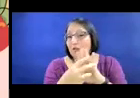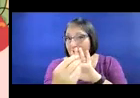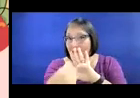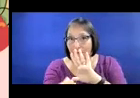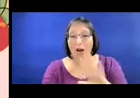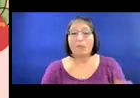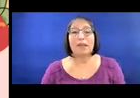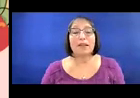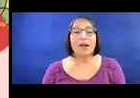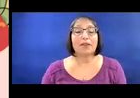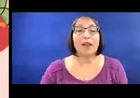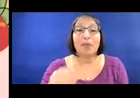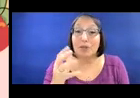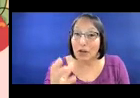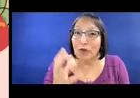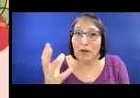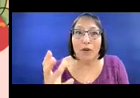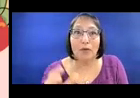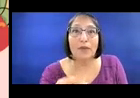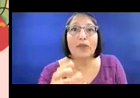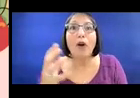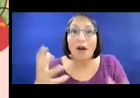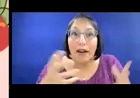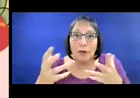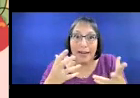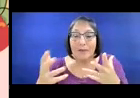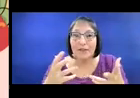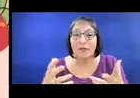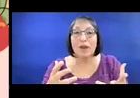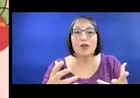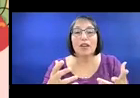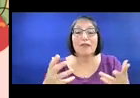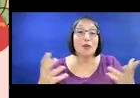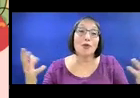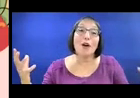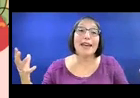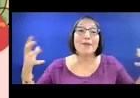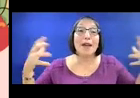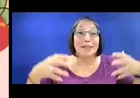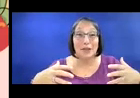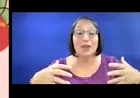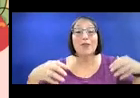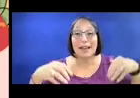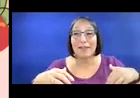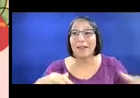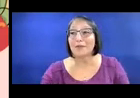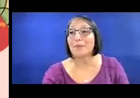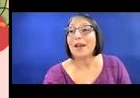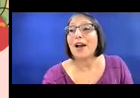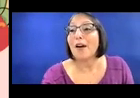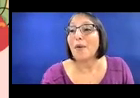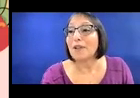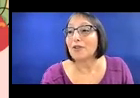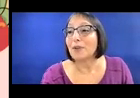can just simply copy the signs. But to make sure that they are interacting with the information. Even though they're not interacting with each other in a classroom.